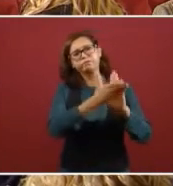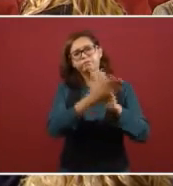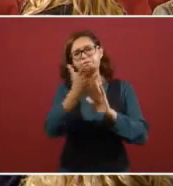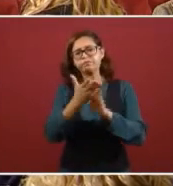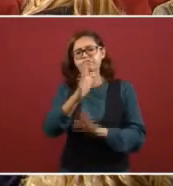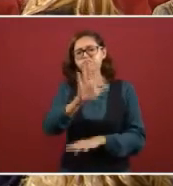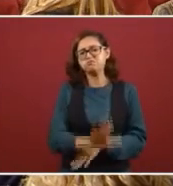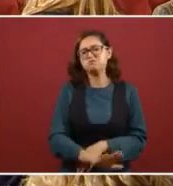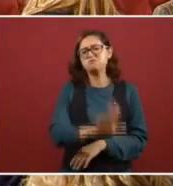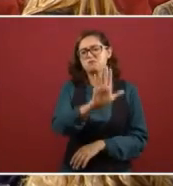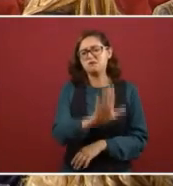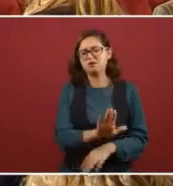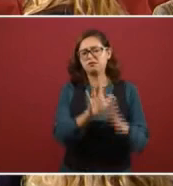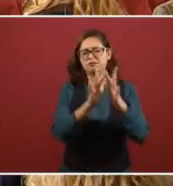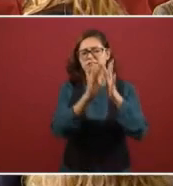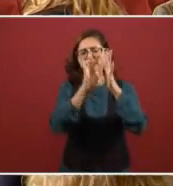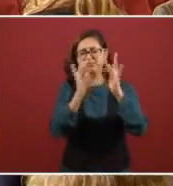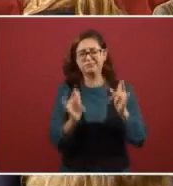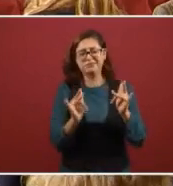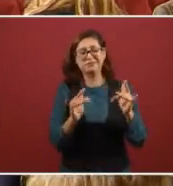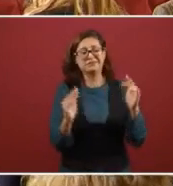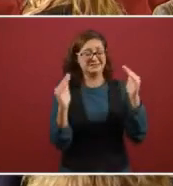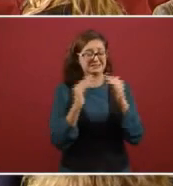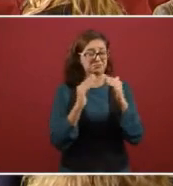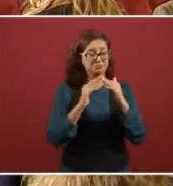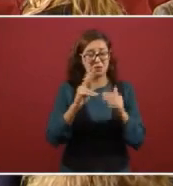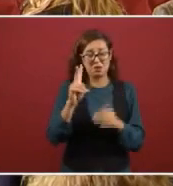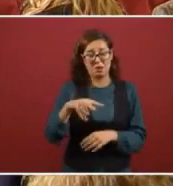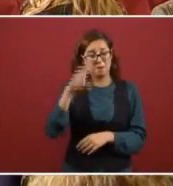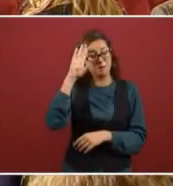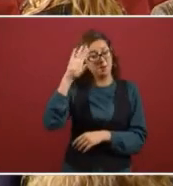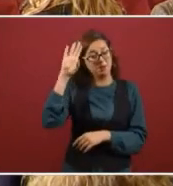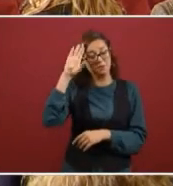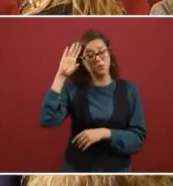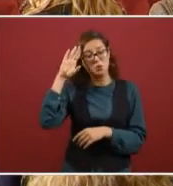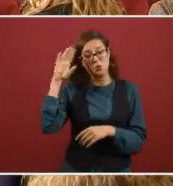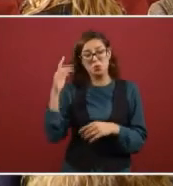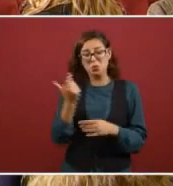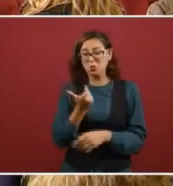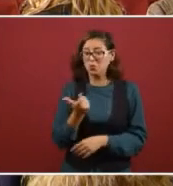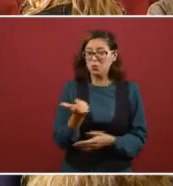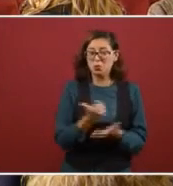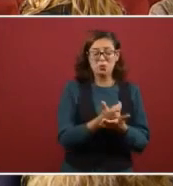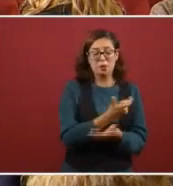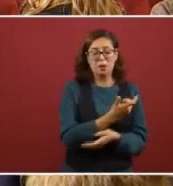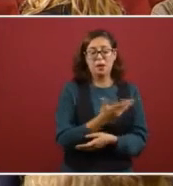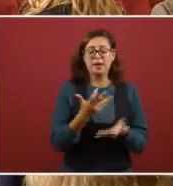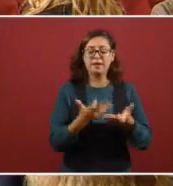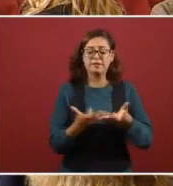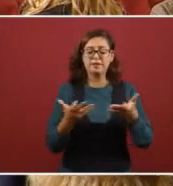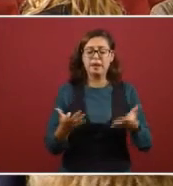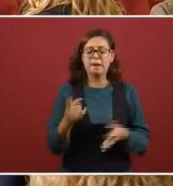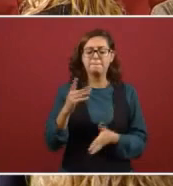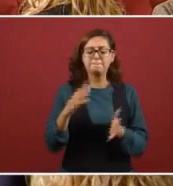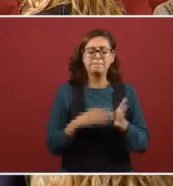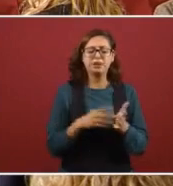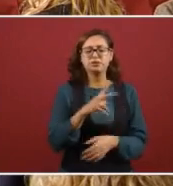in Chapultepec. It's a home that is very luxurious, and it's